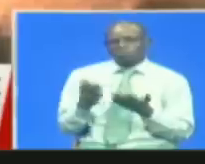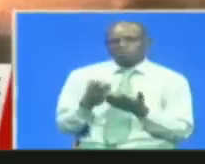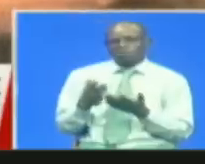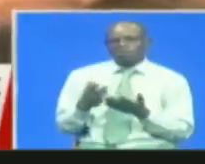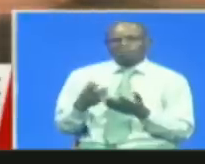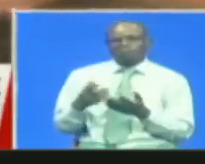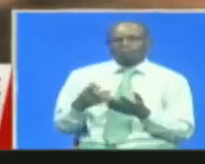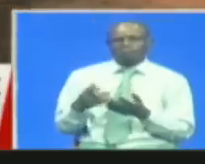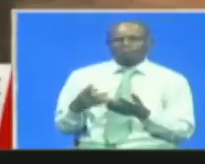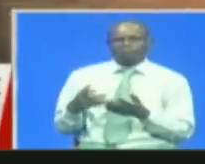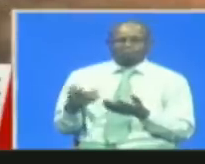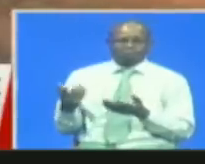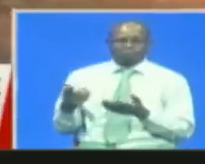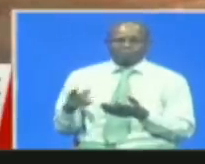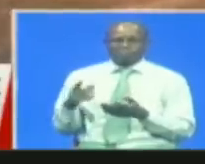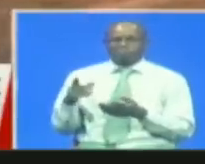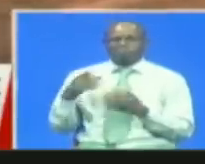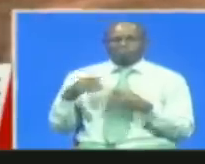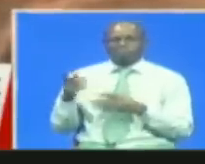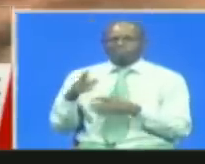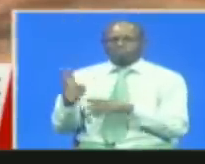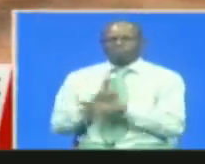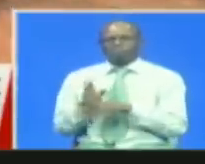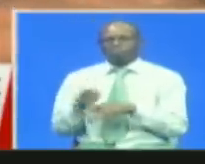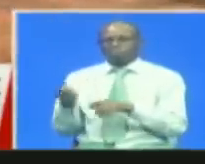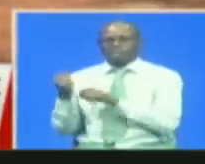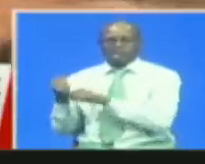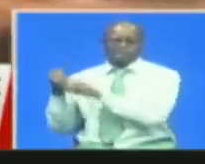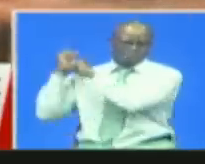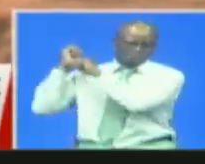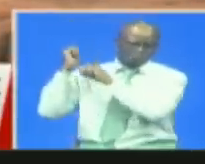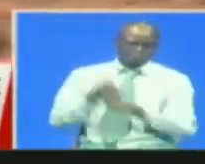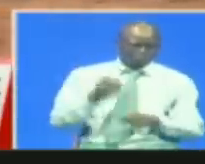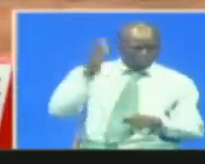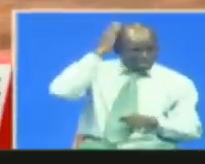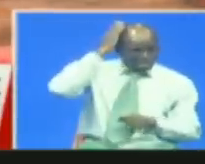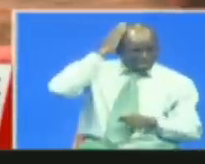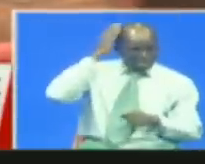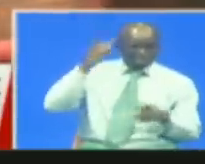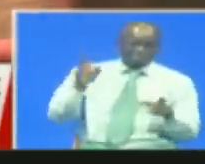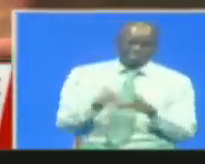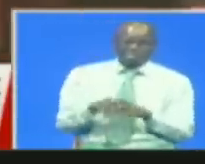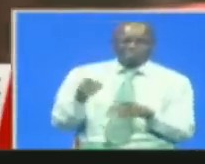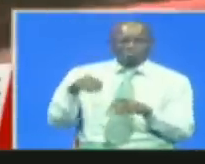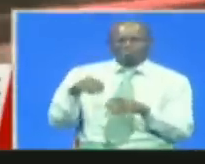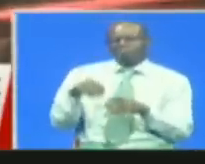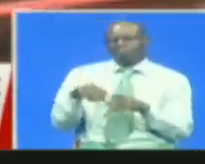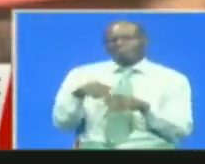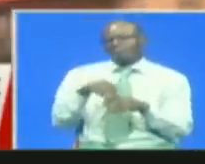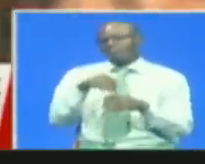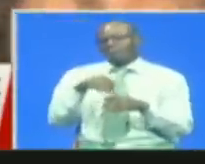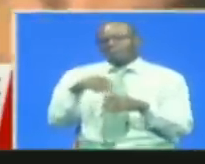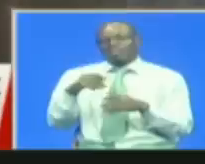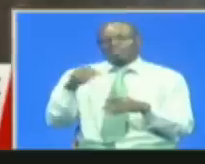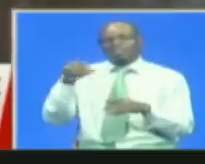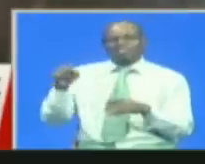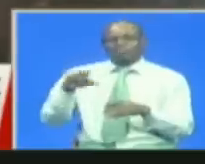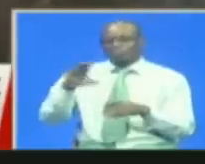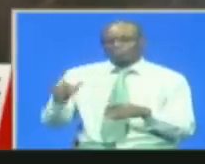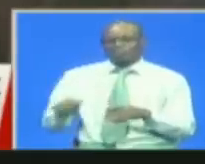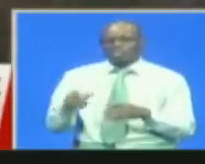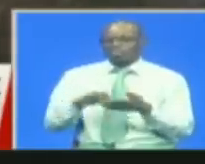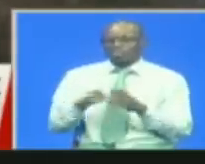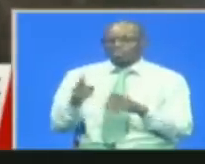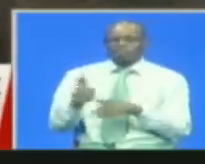donkeys. In Botswana, there have been cases where donkeys have been rounded up and machine gunned. In South Africa, slaughter operators have admitted